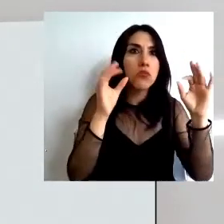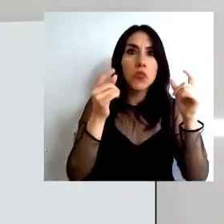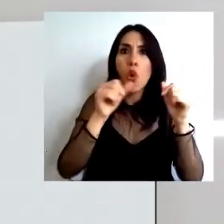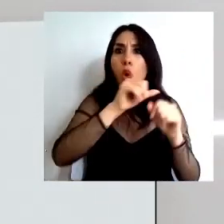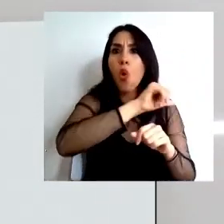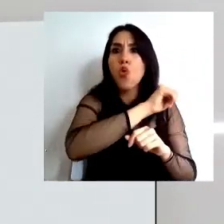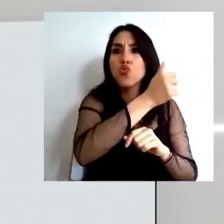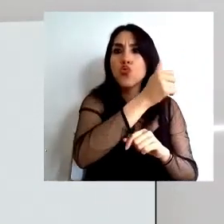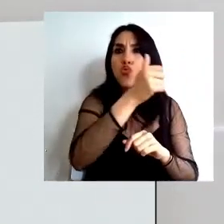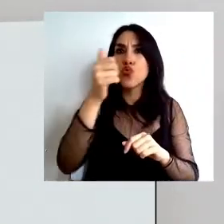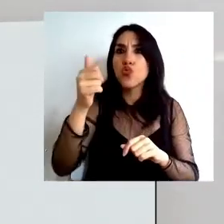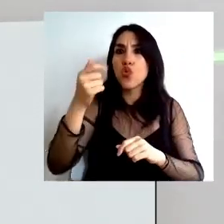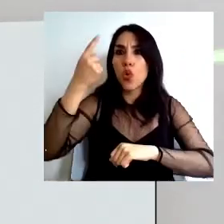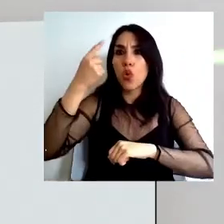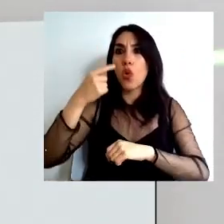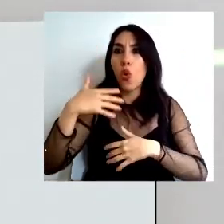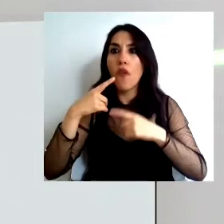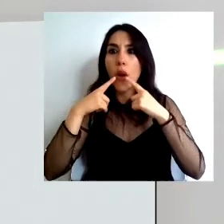USA, because we think